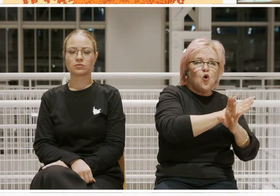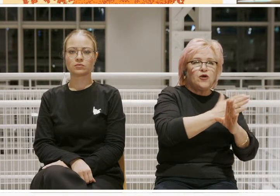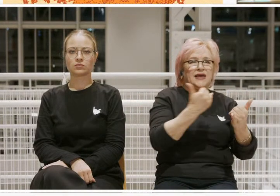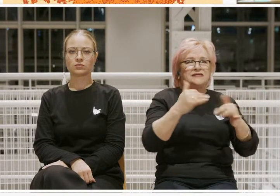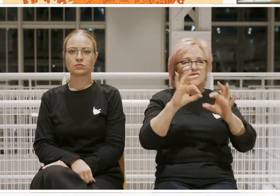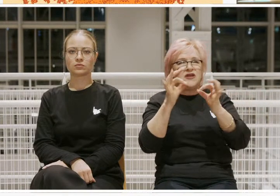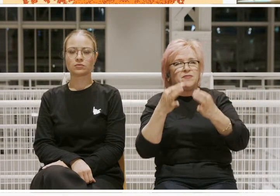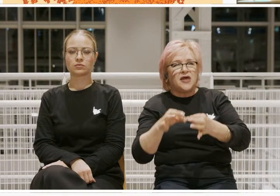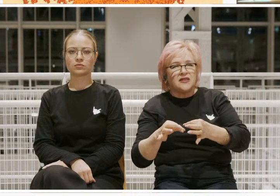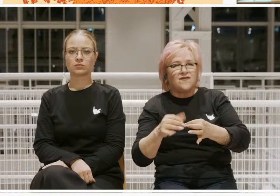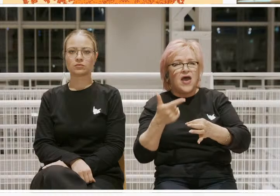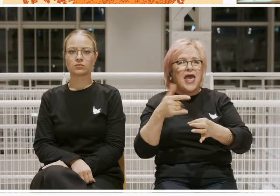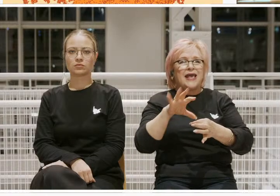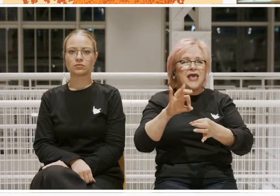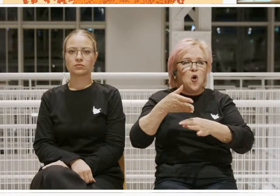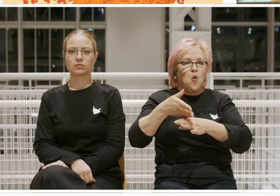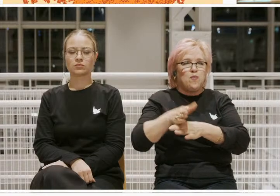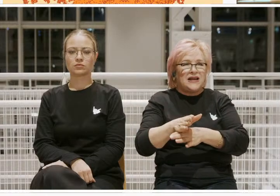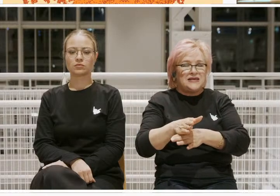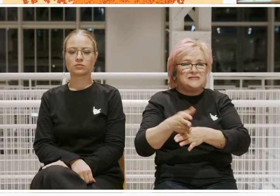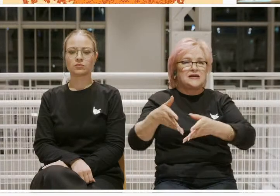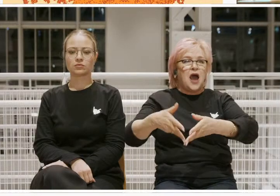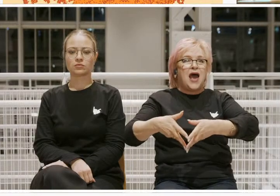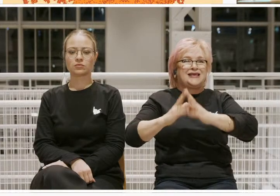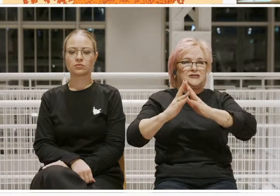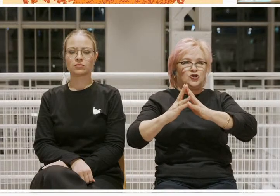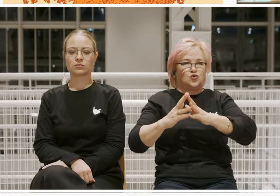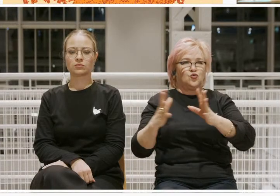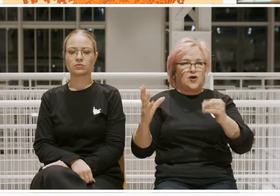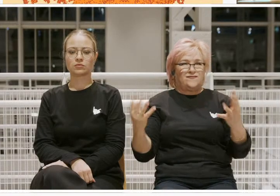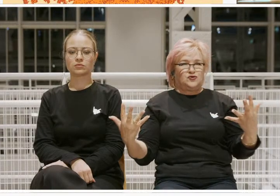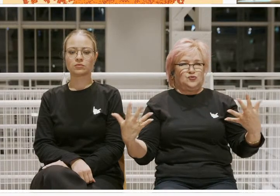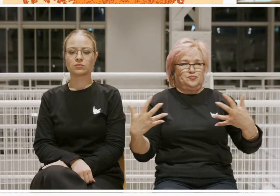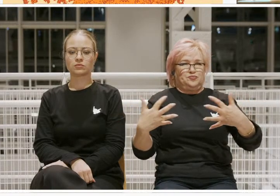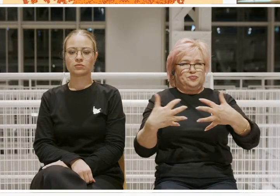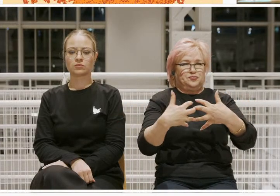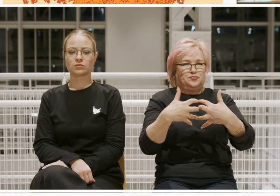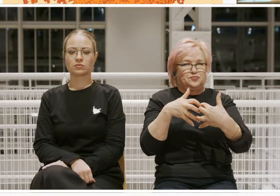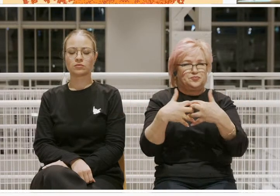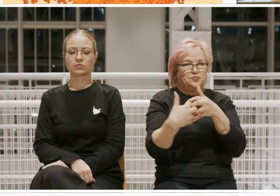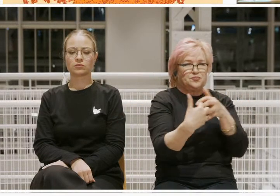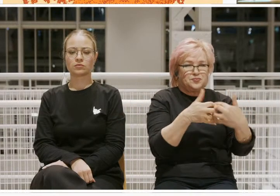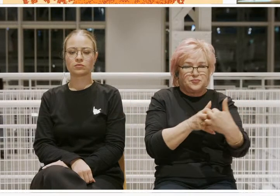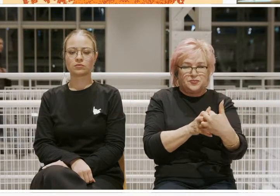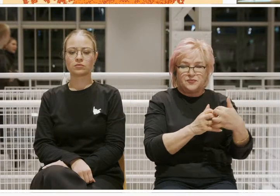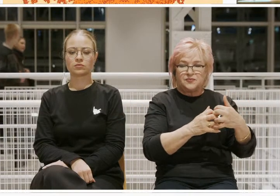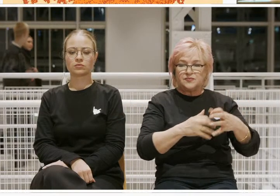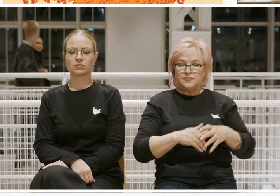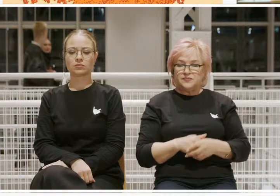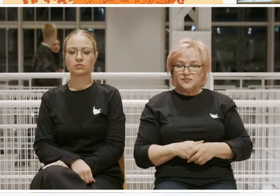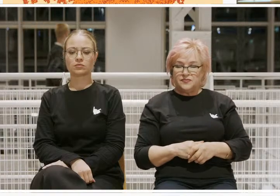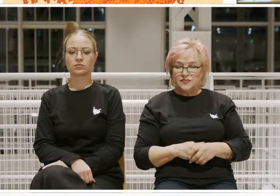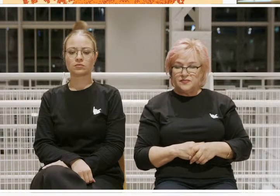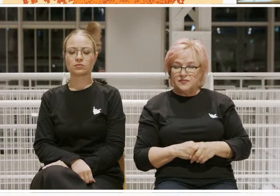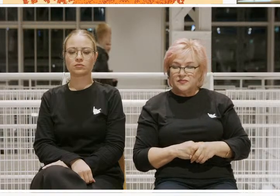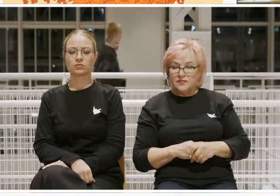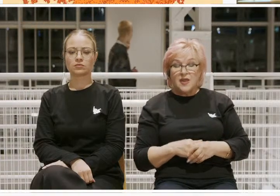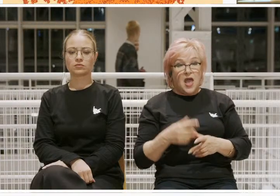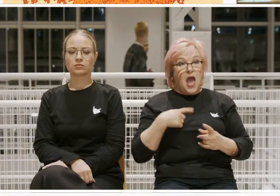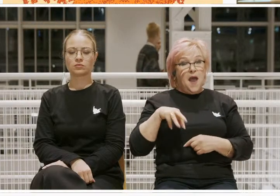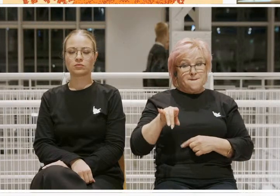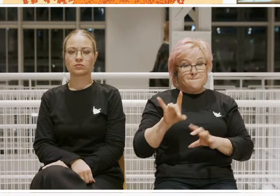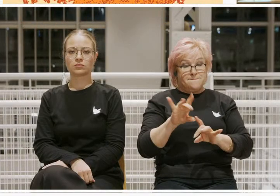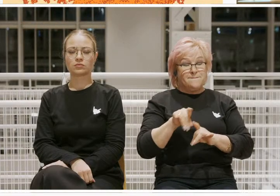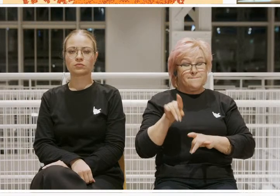So Gulinla is an artist from Istanbul that we commissioned her to write basically